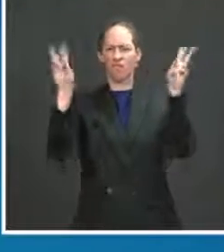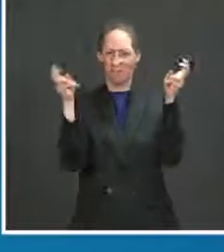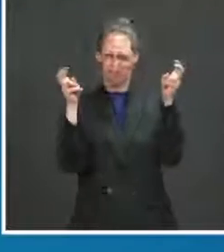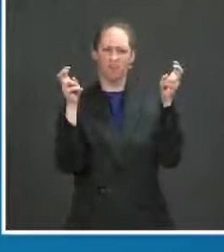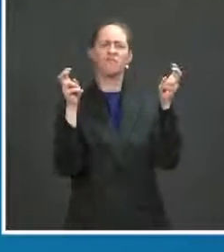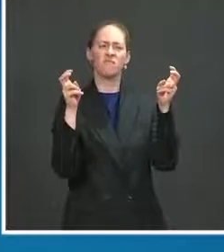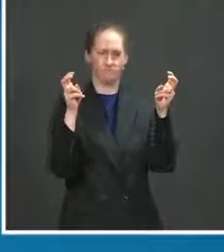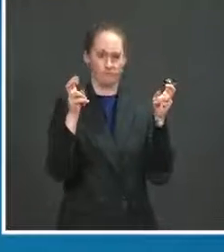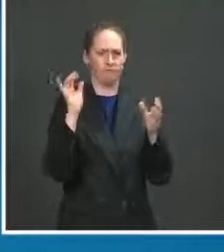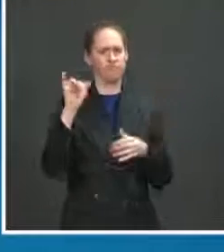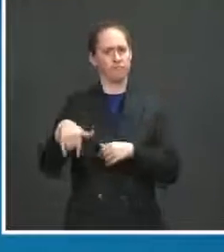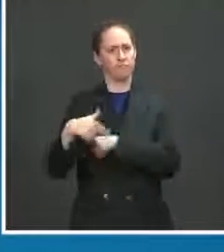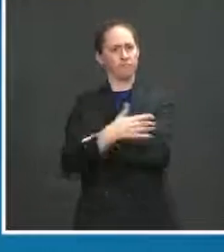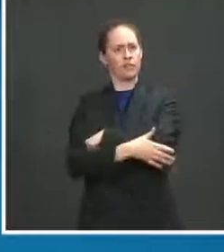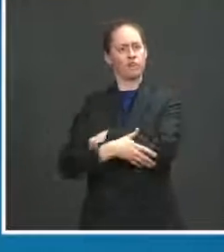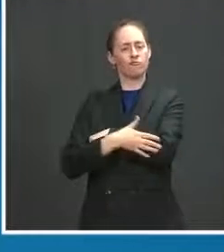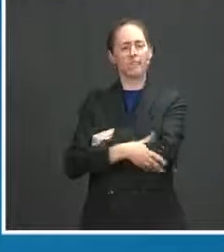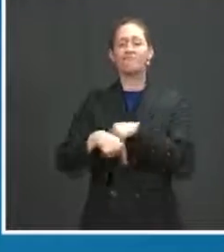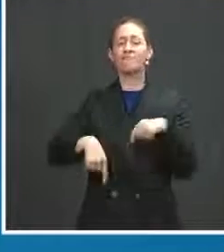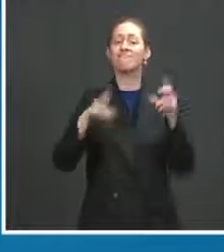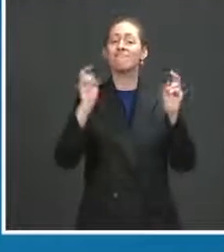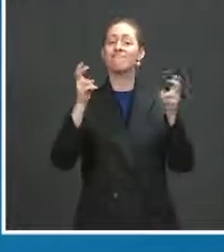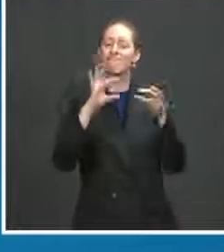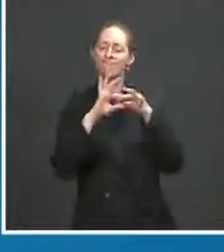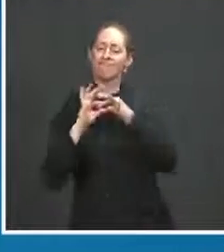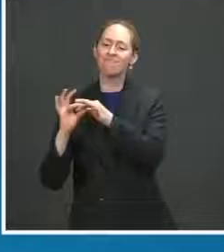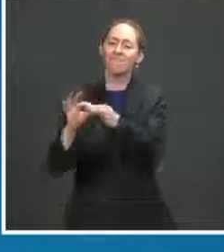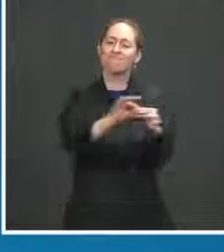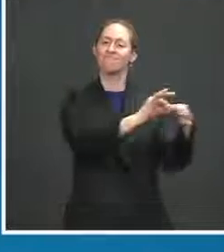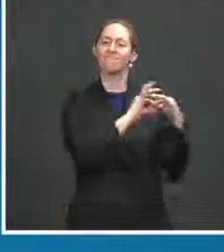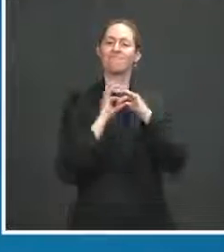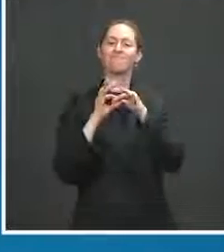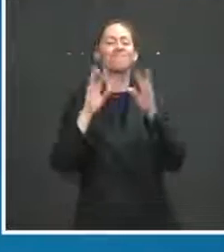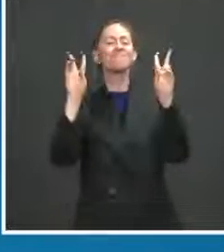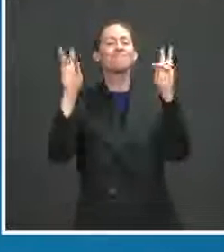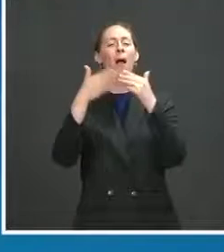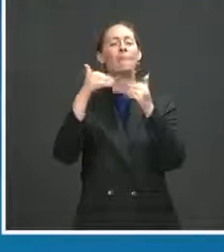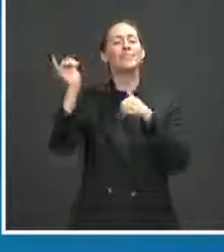sport, and we are in this together.